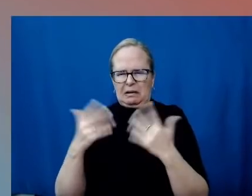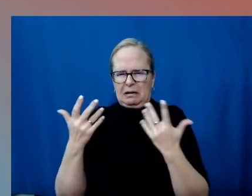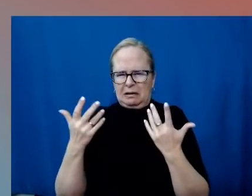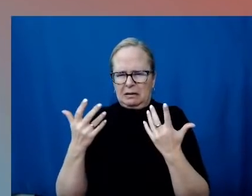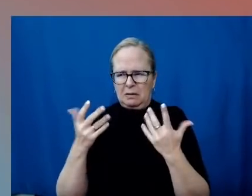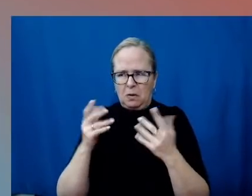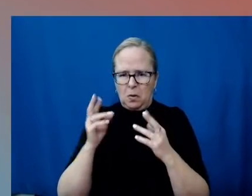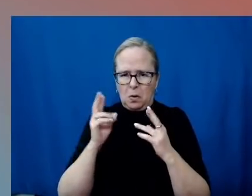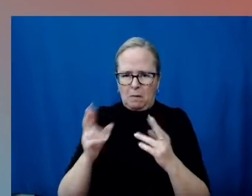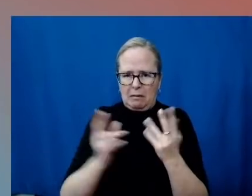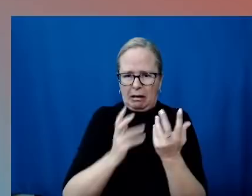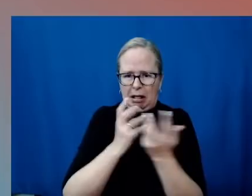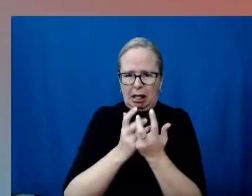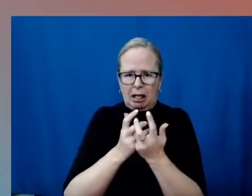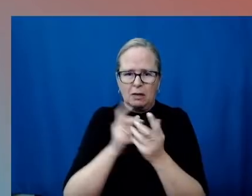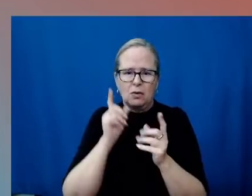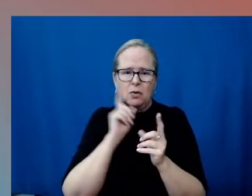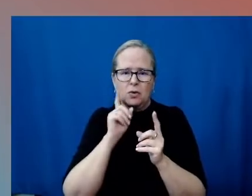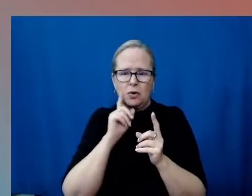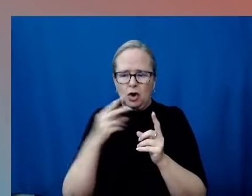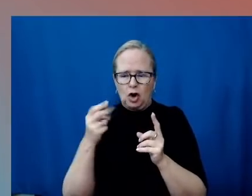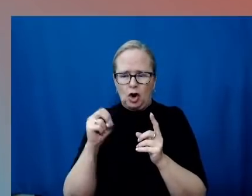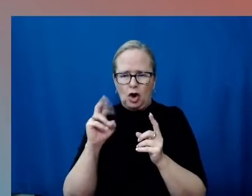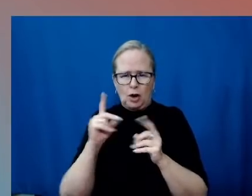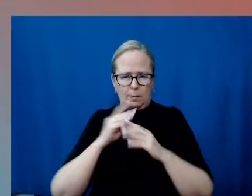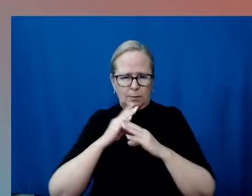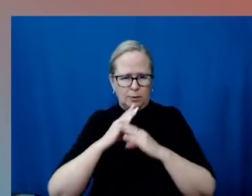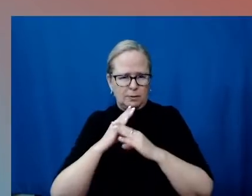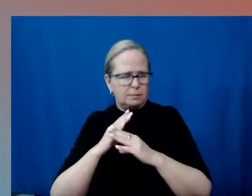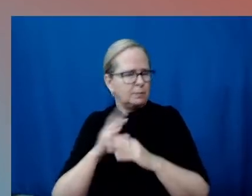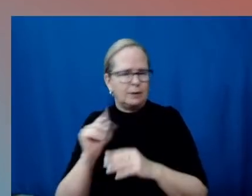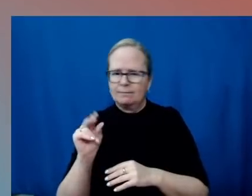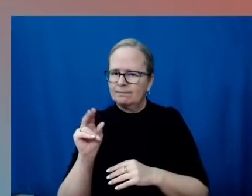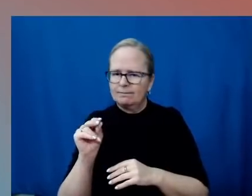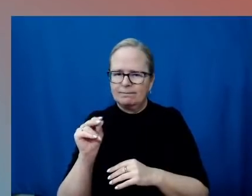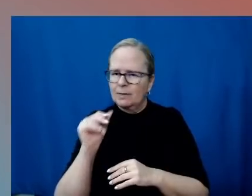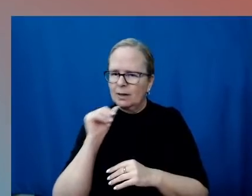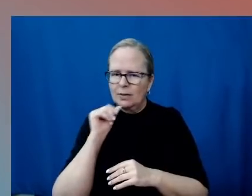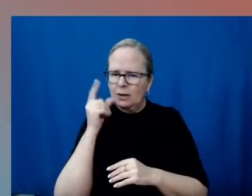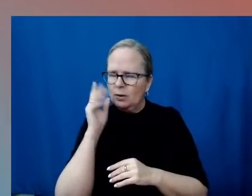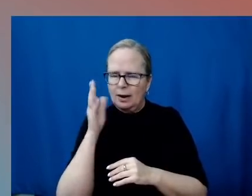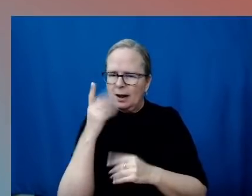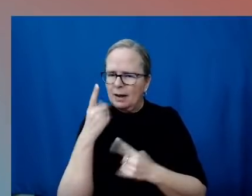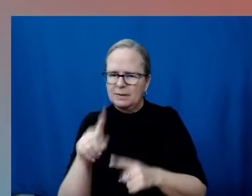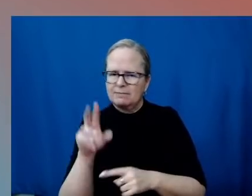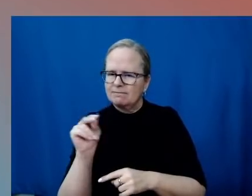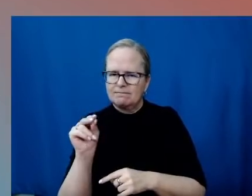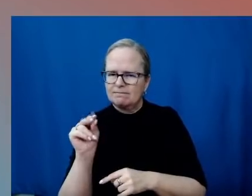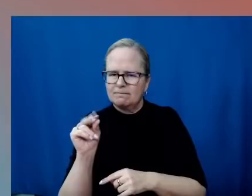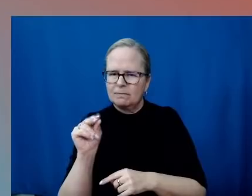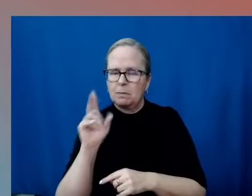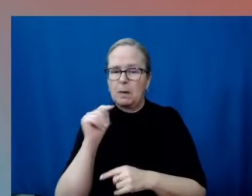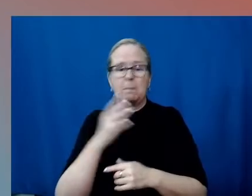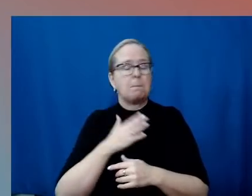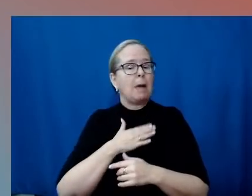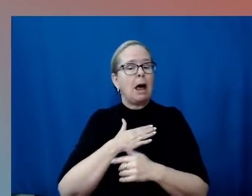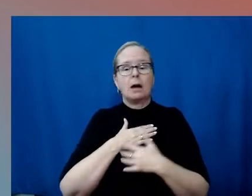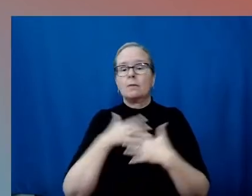not going to happen. So my fear is, and I think Goja, Dr. Gasparovich spoke to this, is